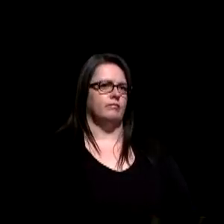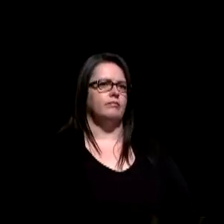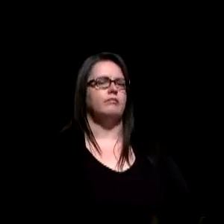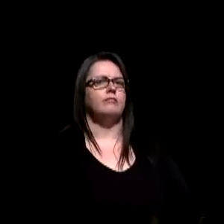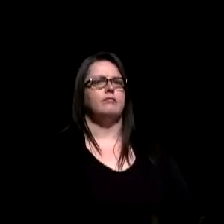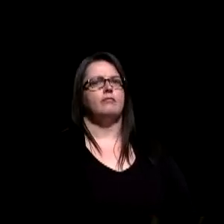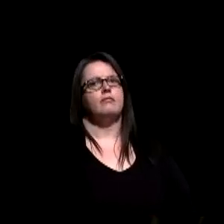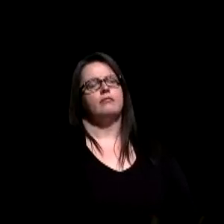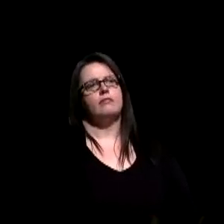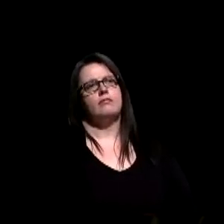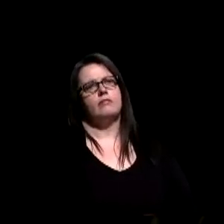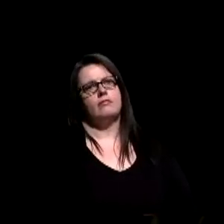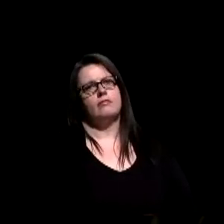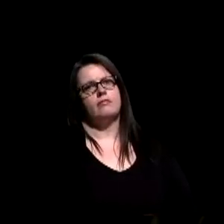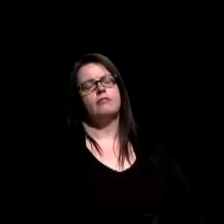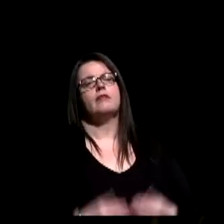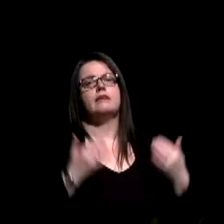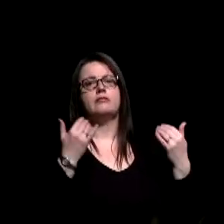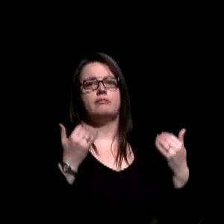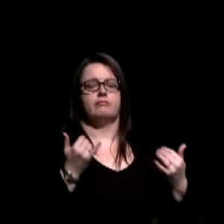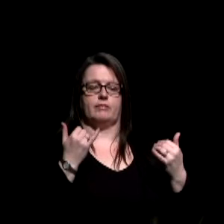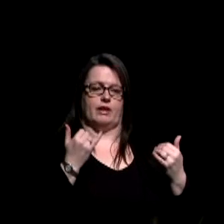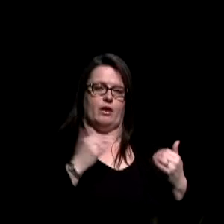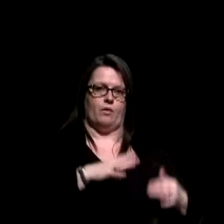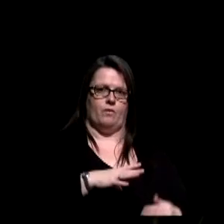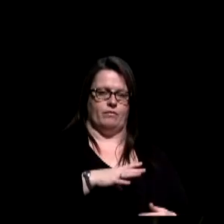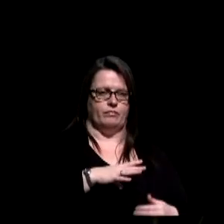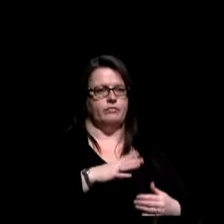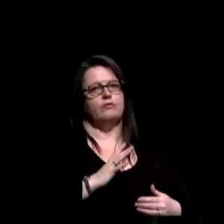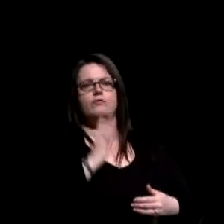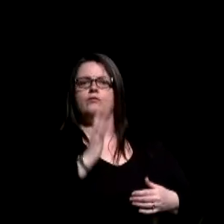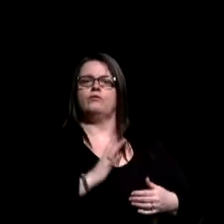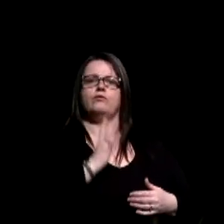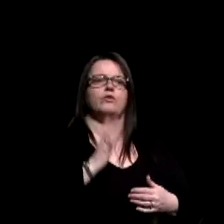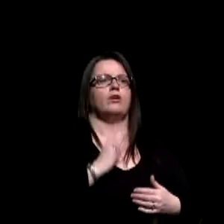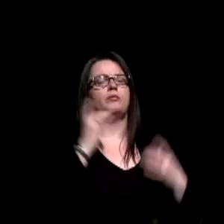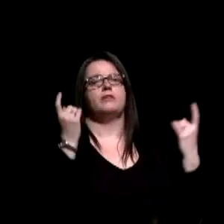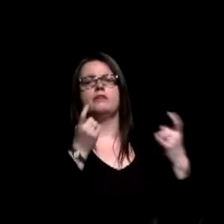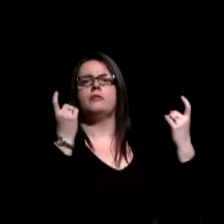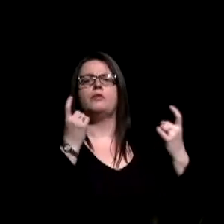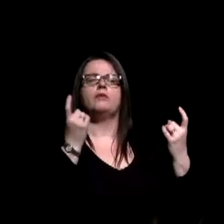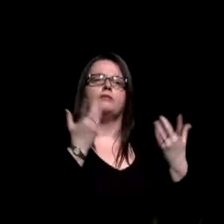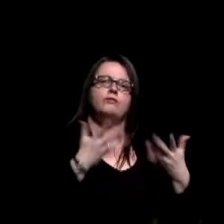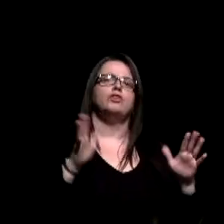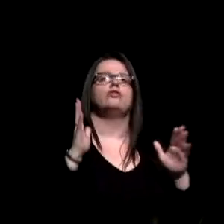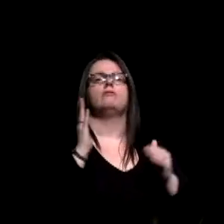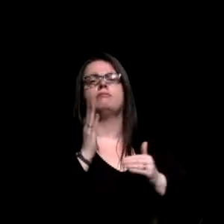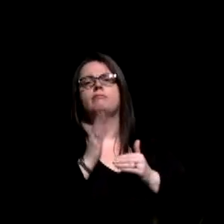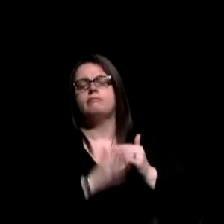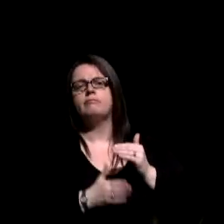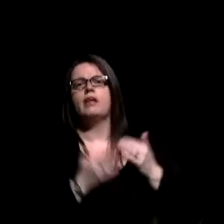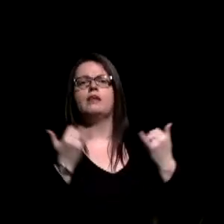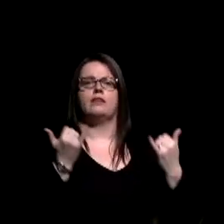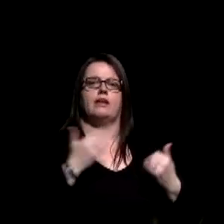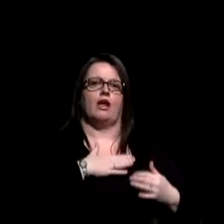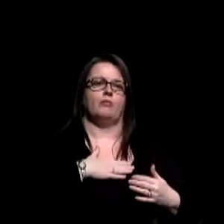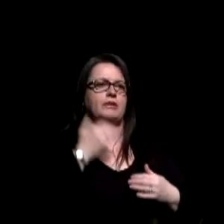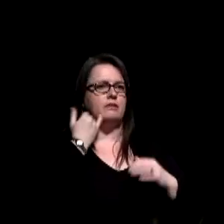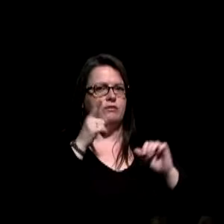We will now close the formal part of the ceremony. As you are able, please rise for the singing of O Canada.